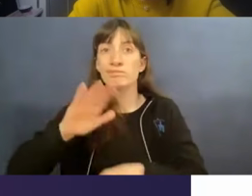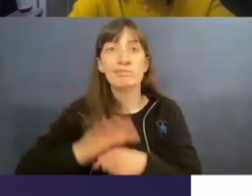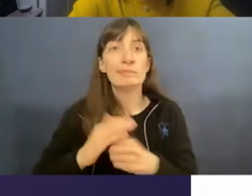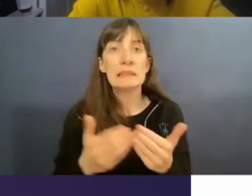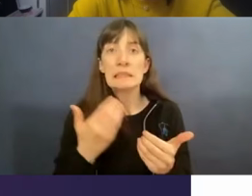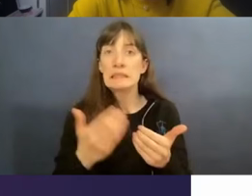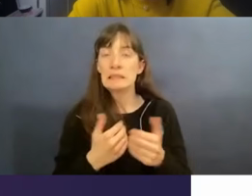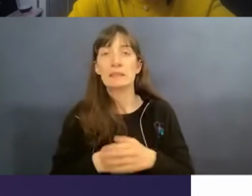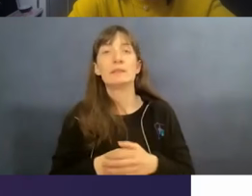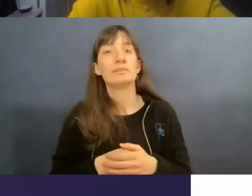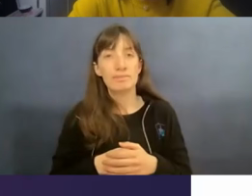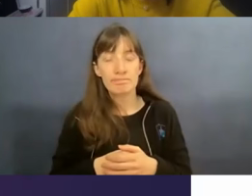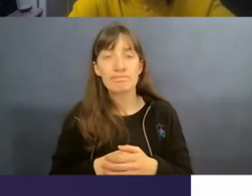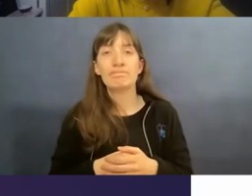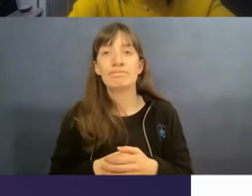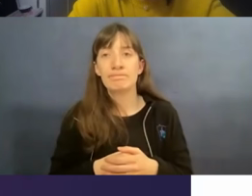Um,